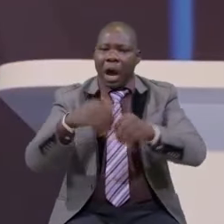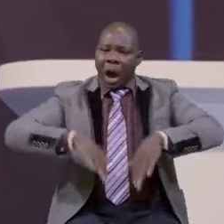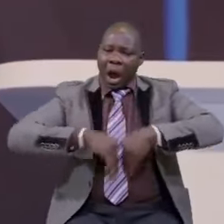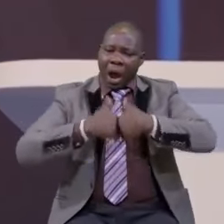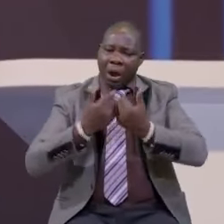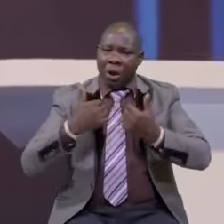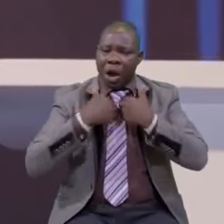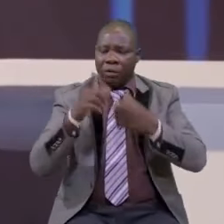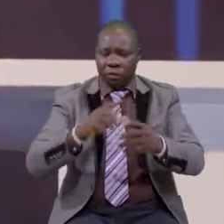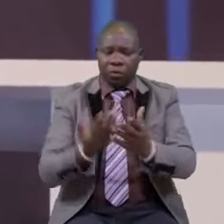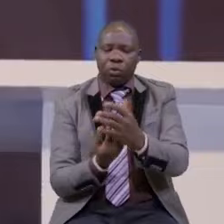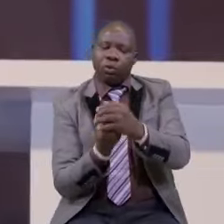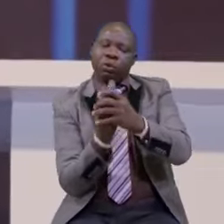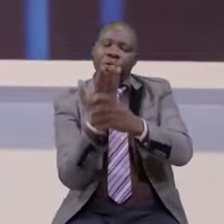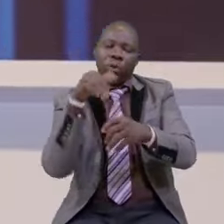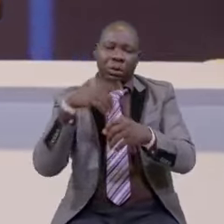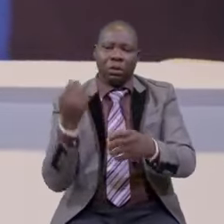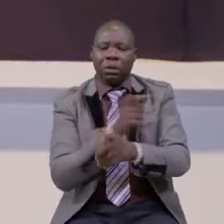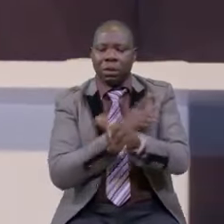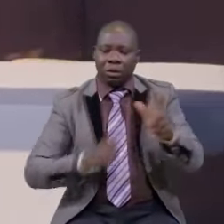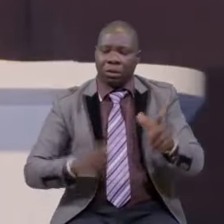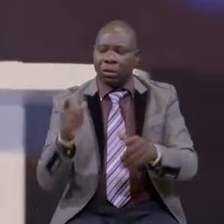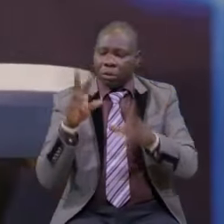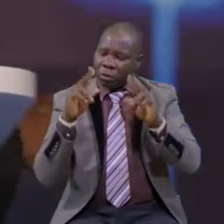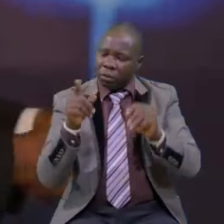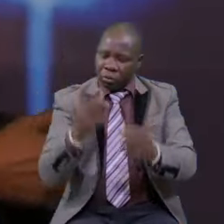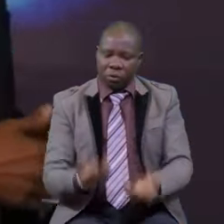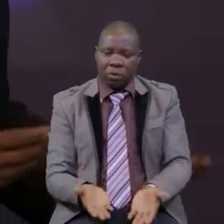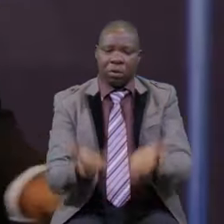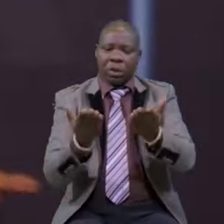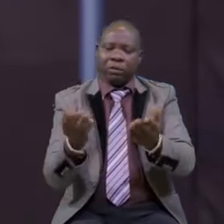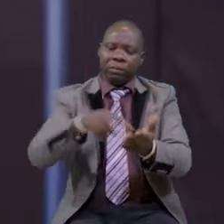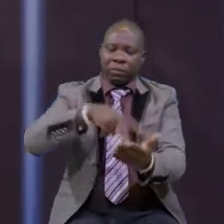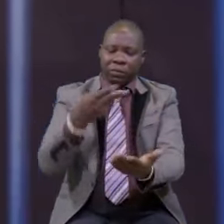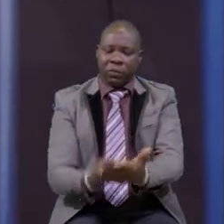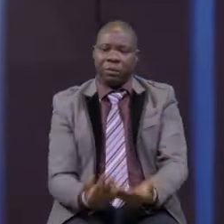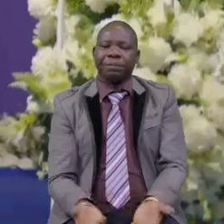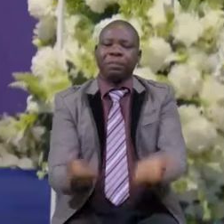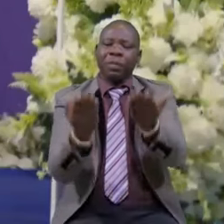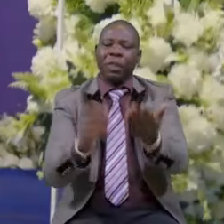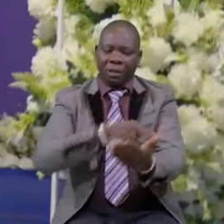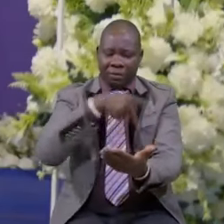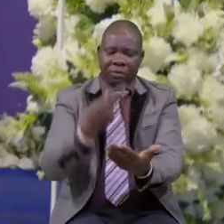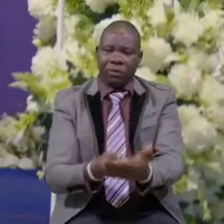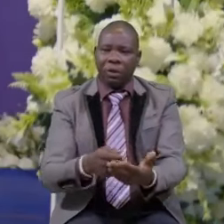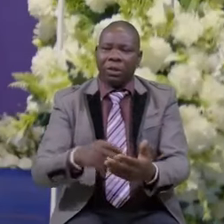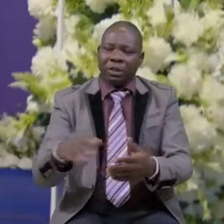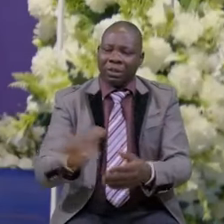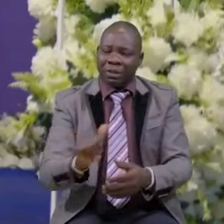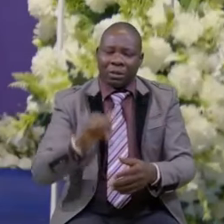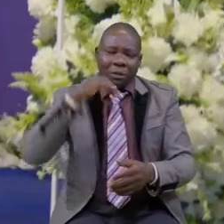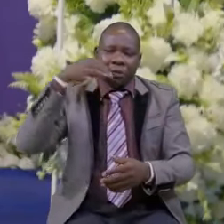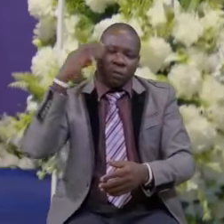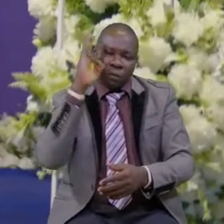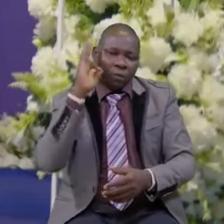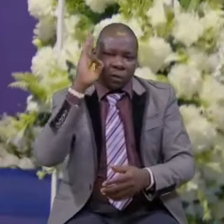they're falling and rising every year. The same adultery comes up again. The same fornication comes up